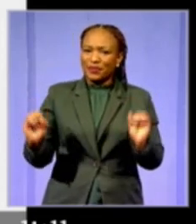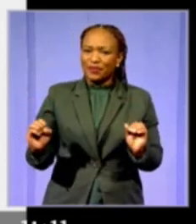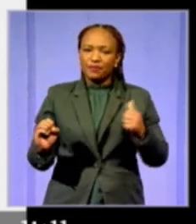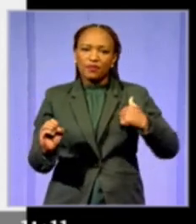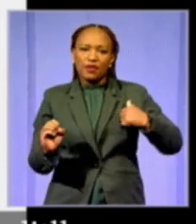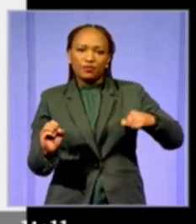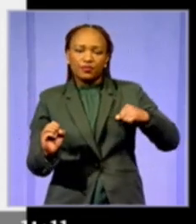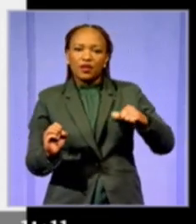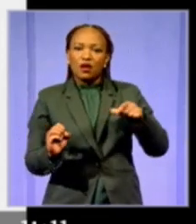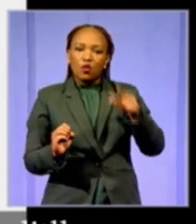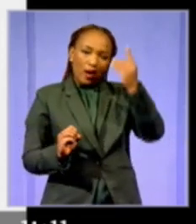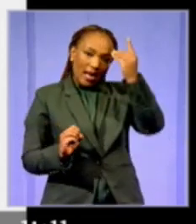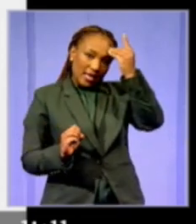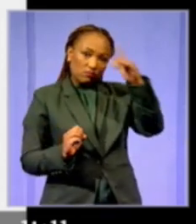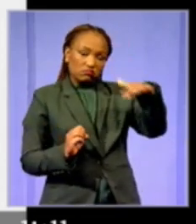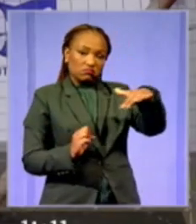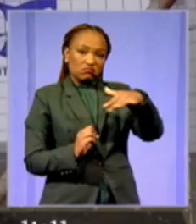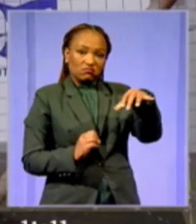wa eThekwini.